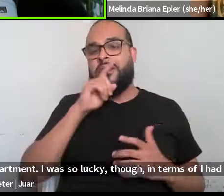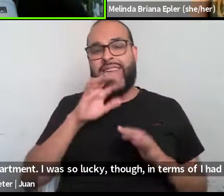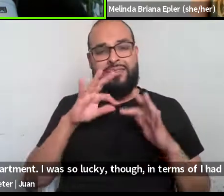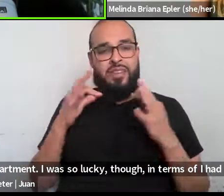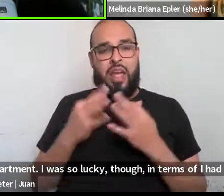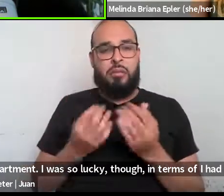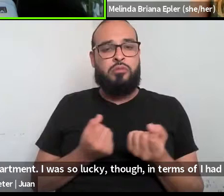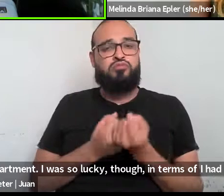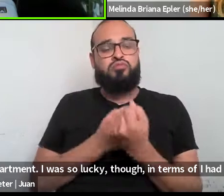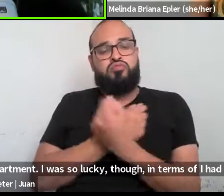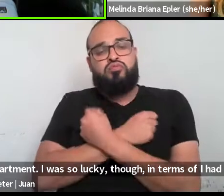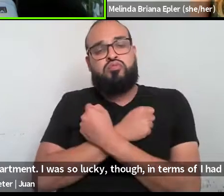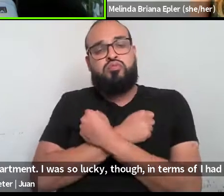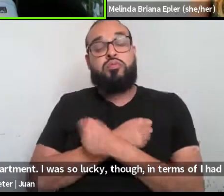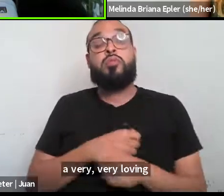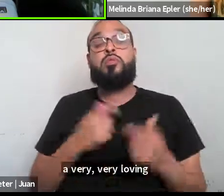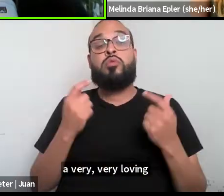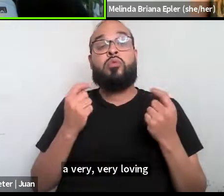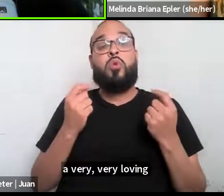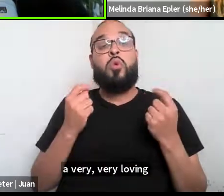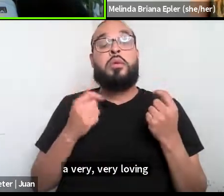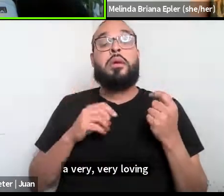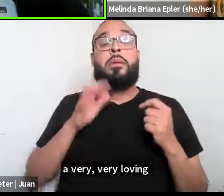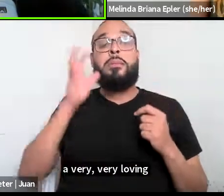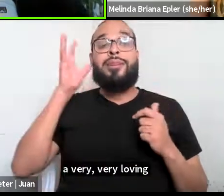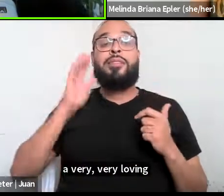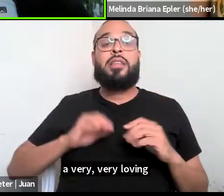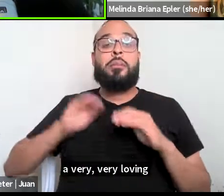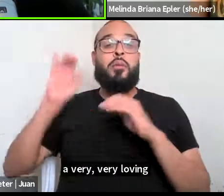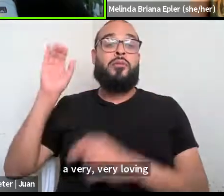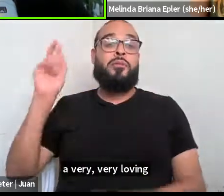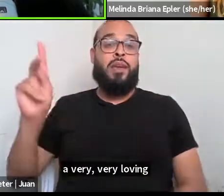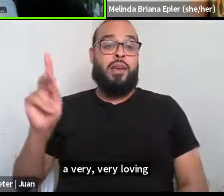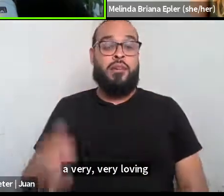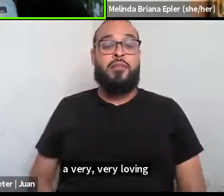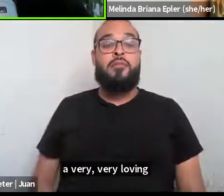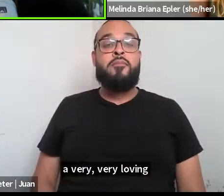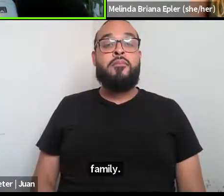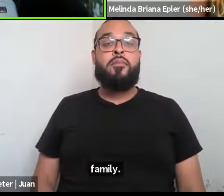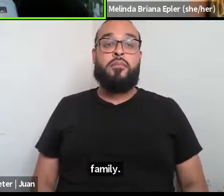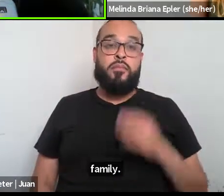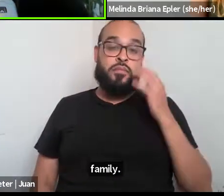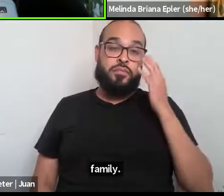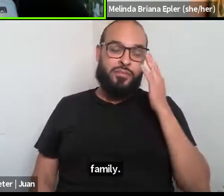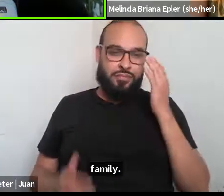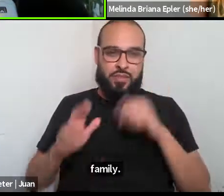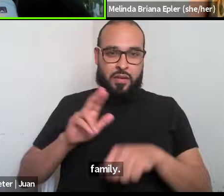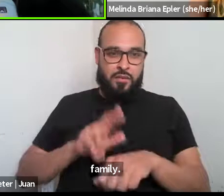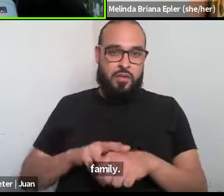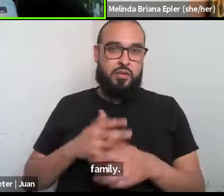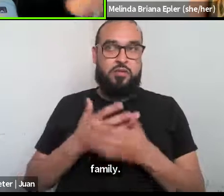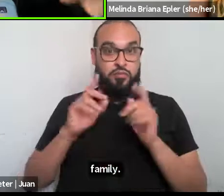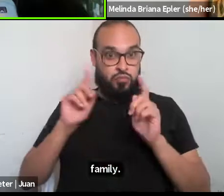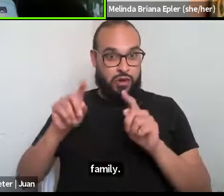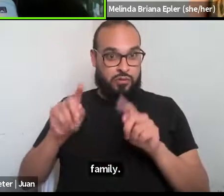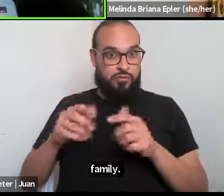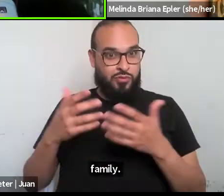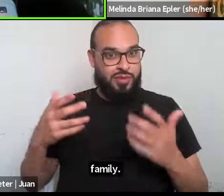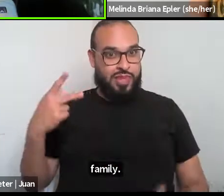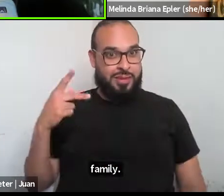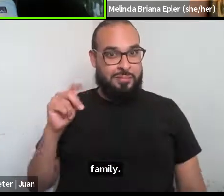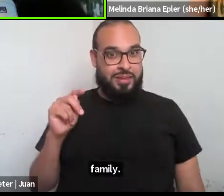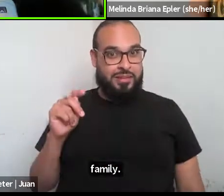family. So I moved back with my parents and I went to, of course, a lot of physical therapy.